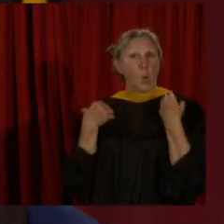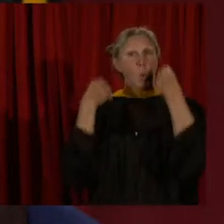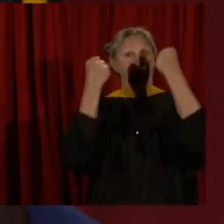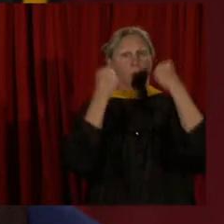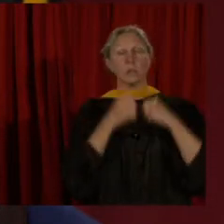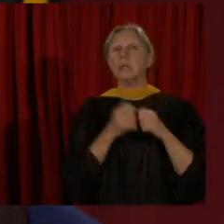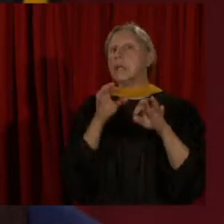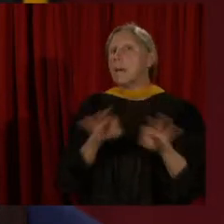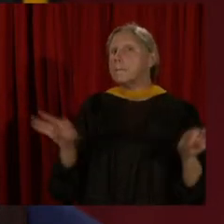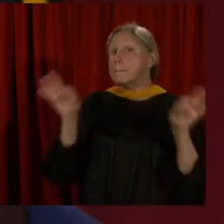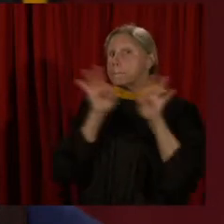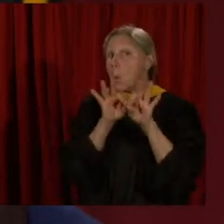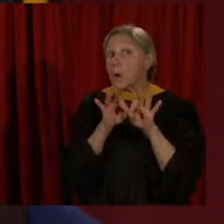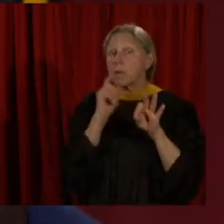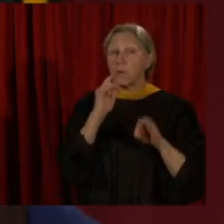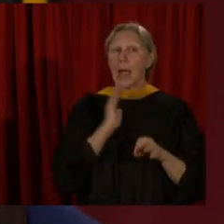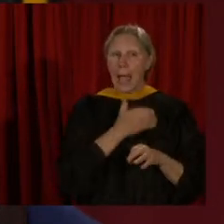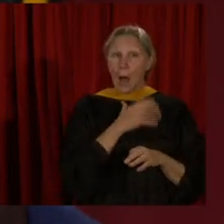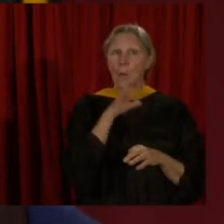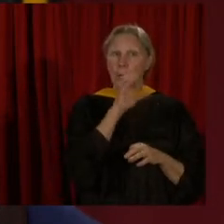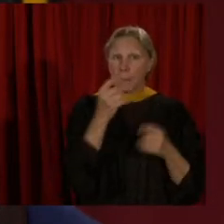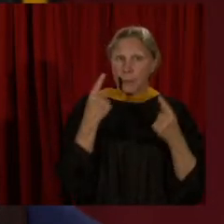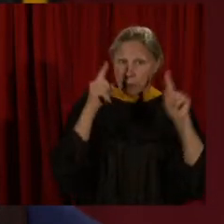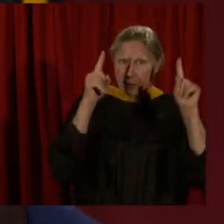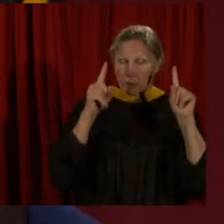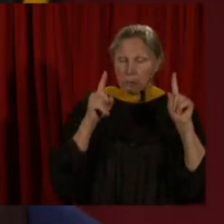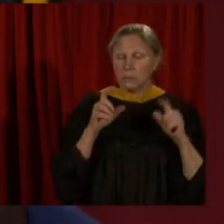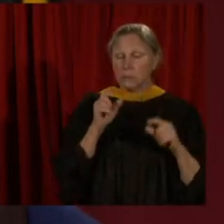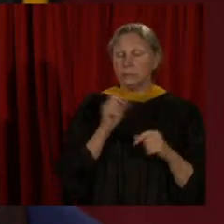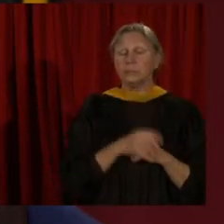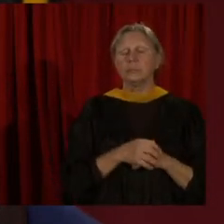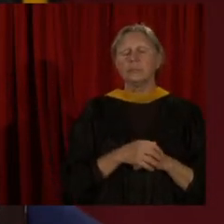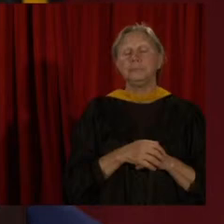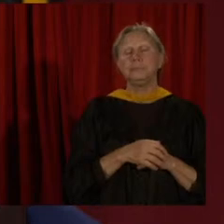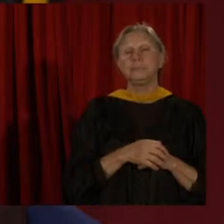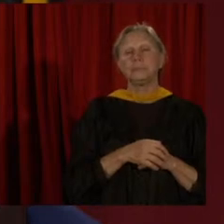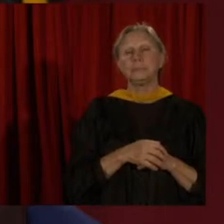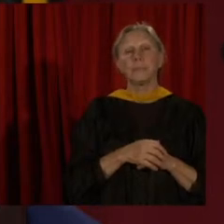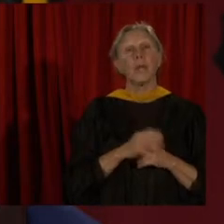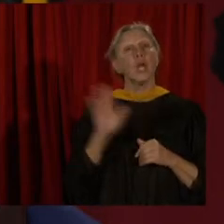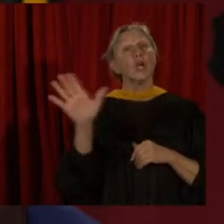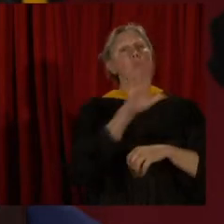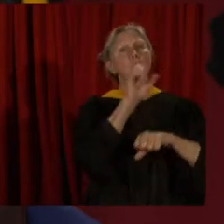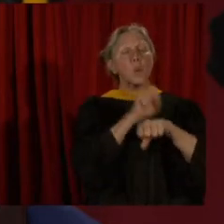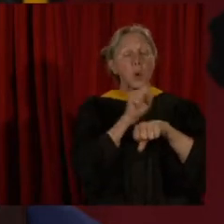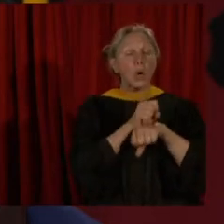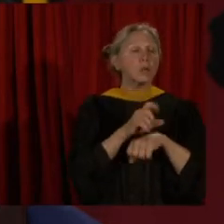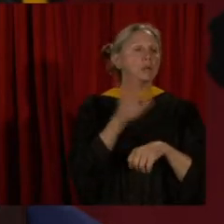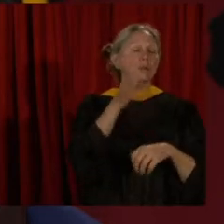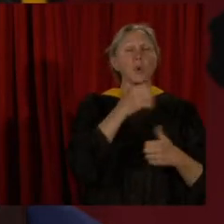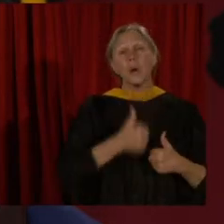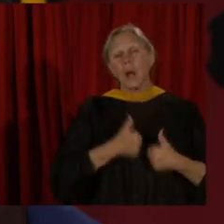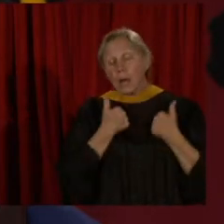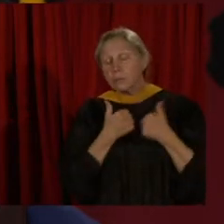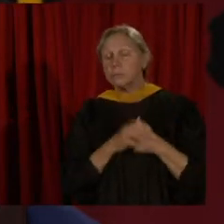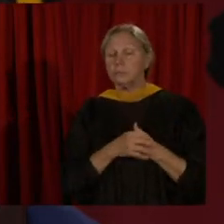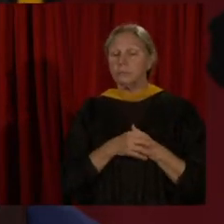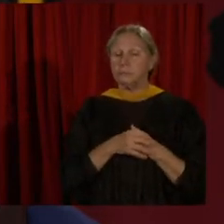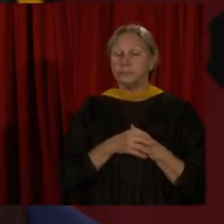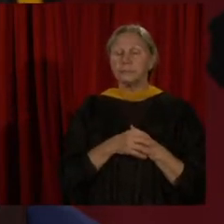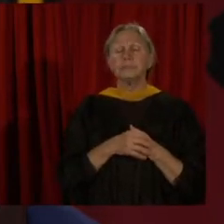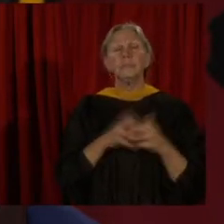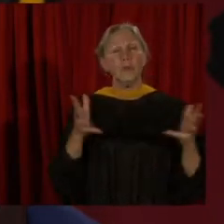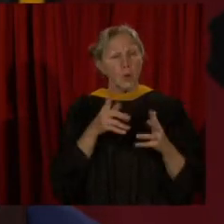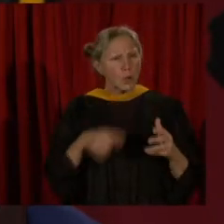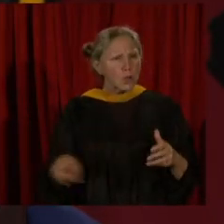vital to the future success of our plans. In your career and in your life, I also encourage you